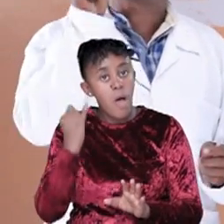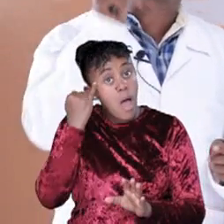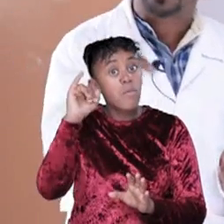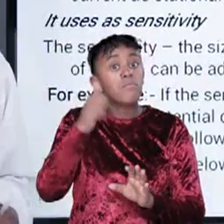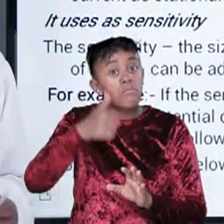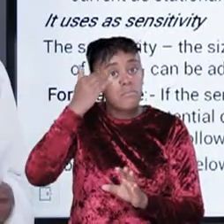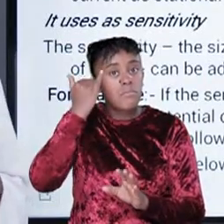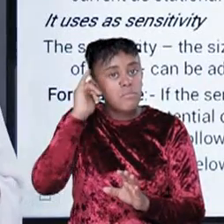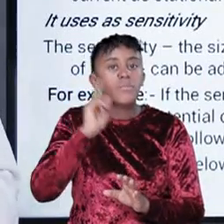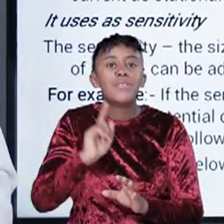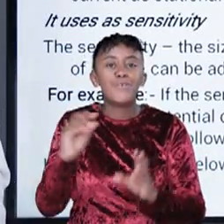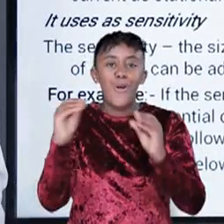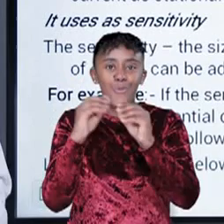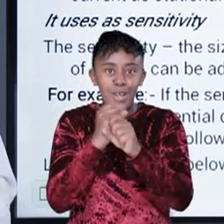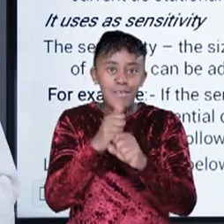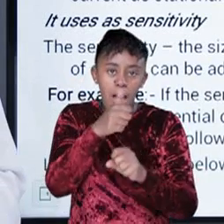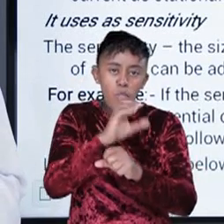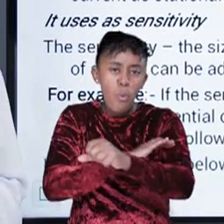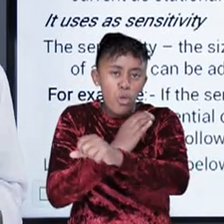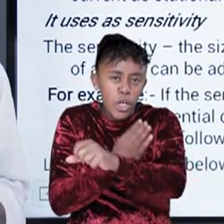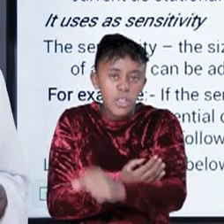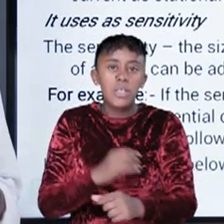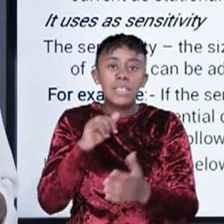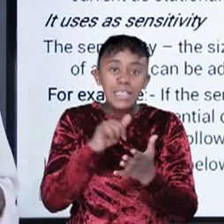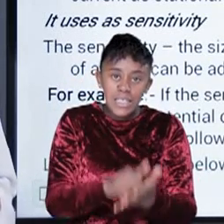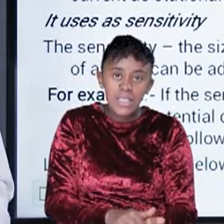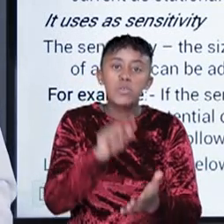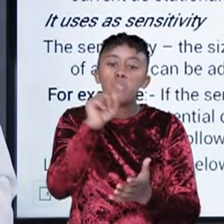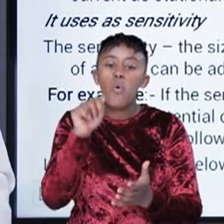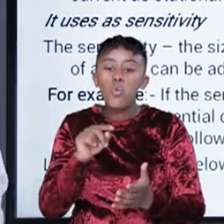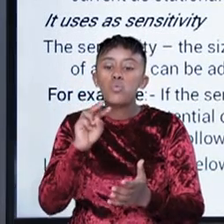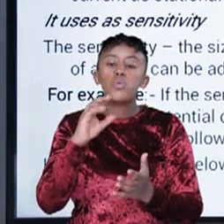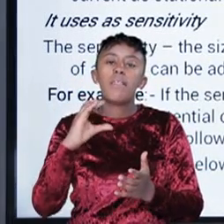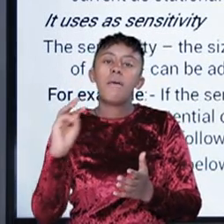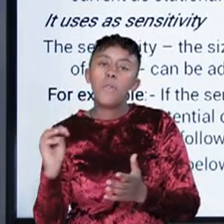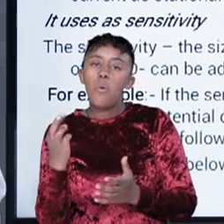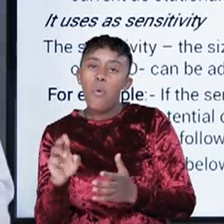Our aim is to calculate the value of that potential that set the spot is by